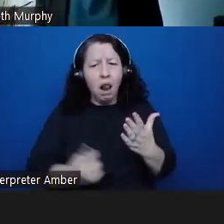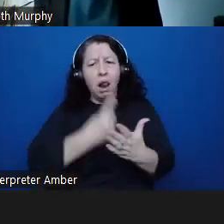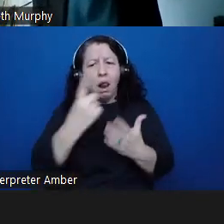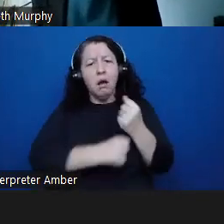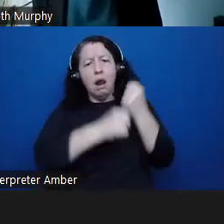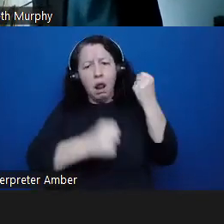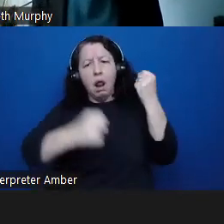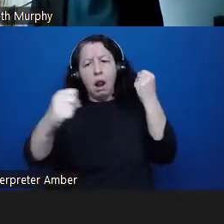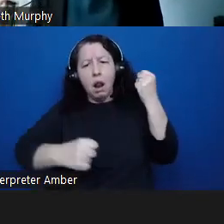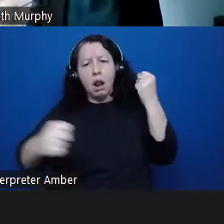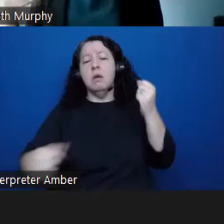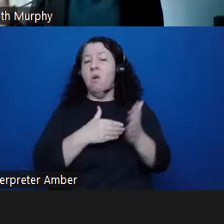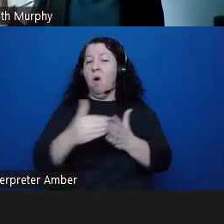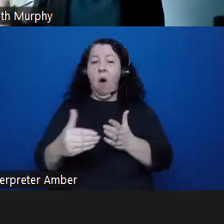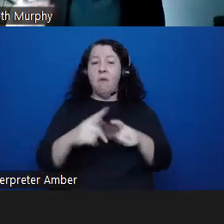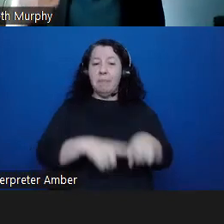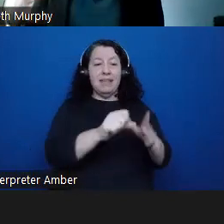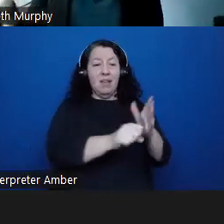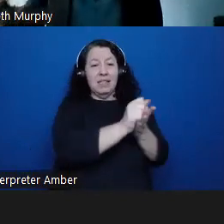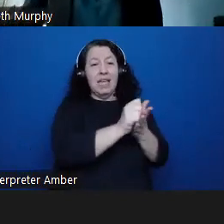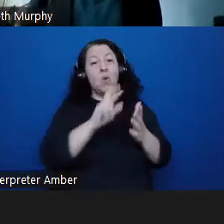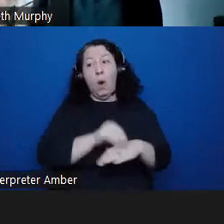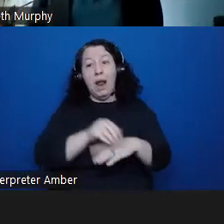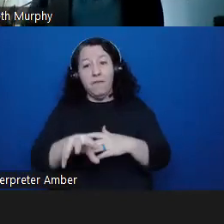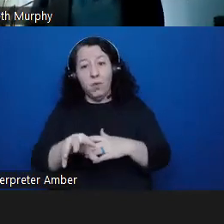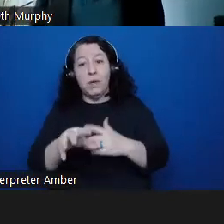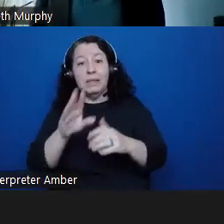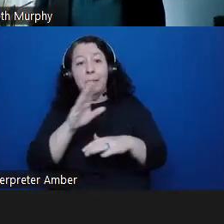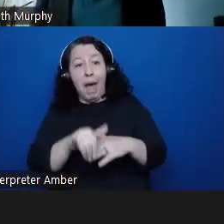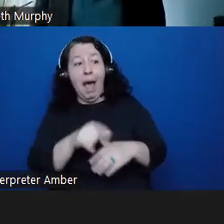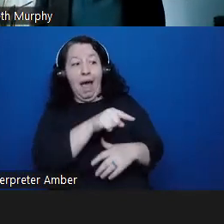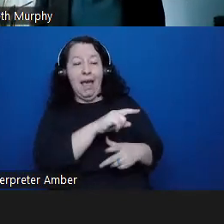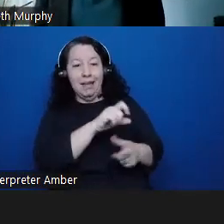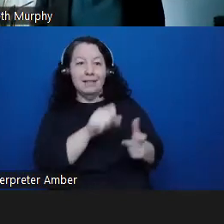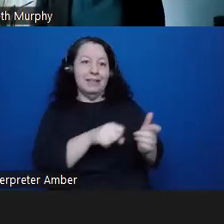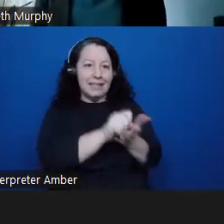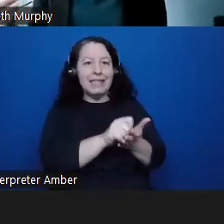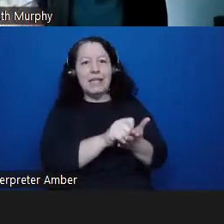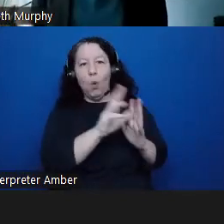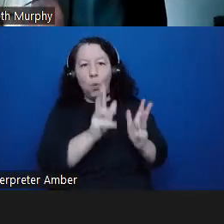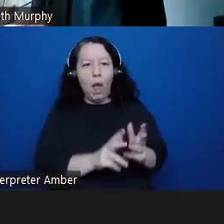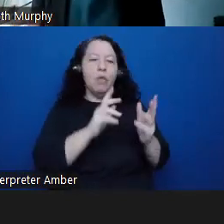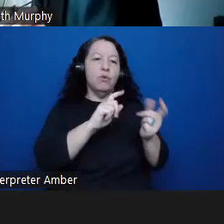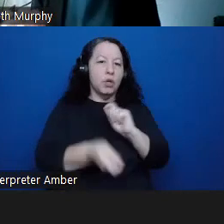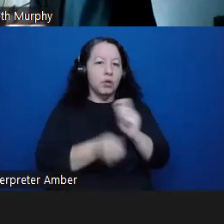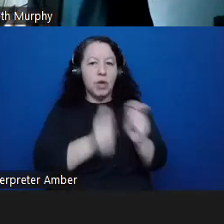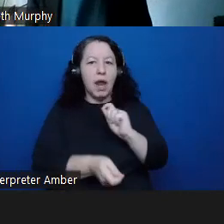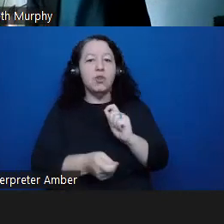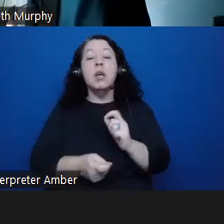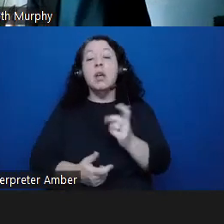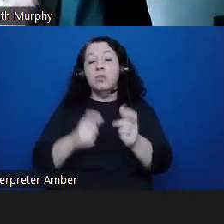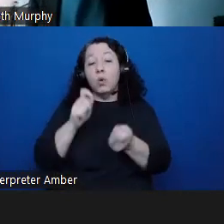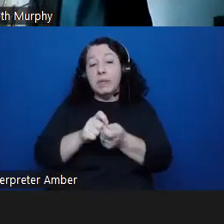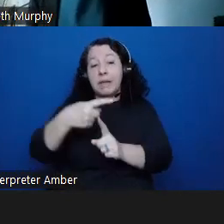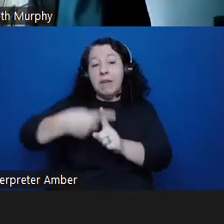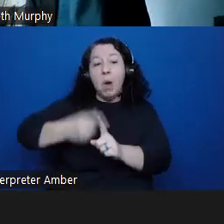by changing seasons, which means that production is often maximized in certain months. Now, firing a kiln can last